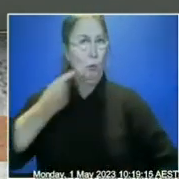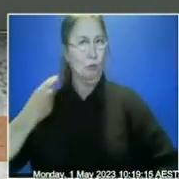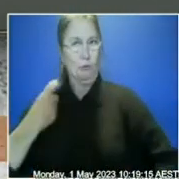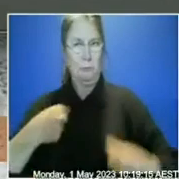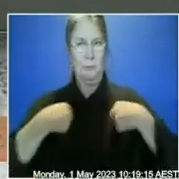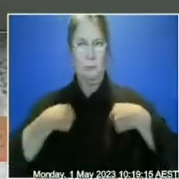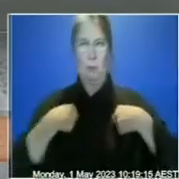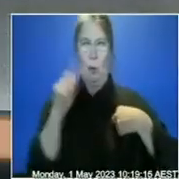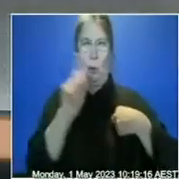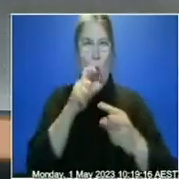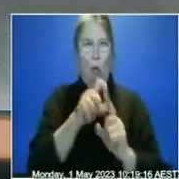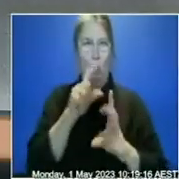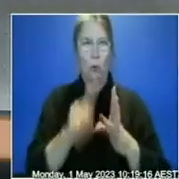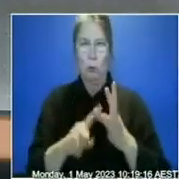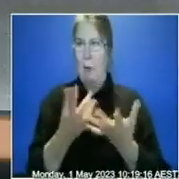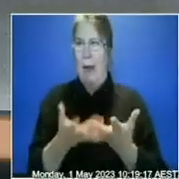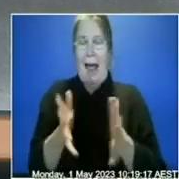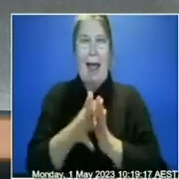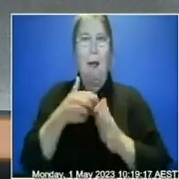I'll try and step through